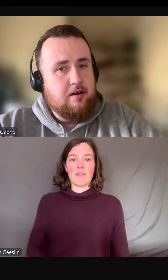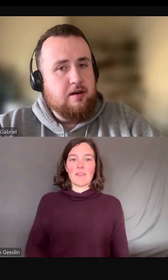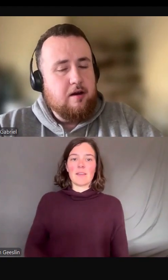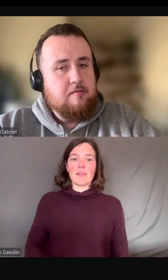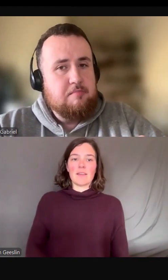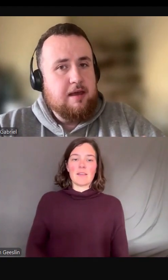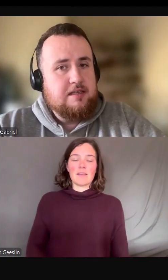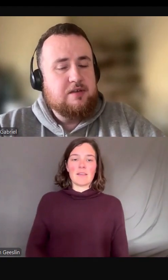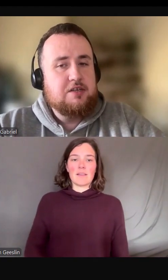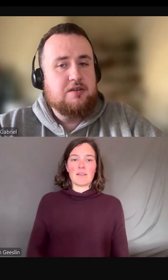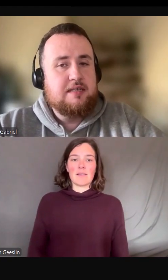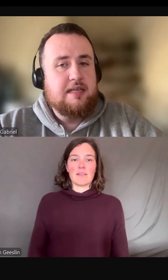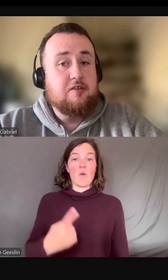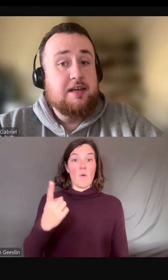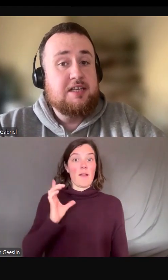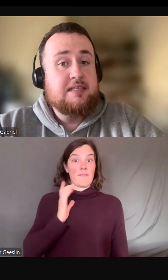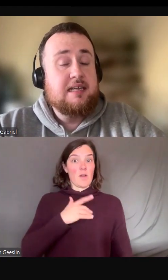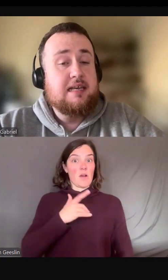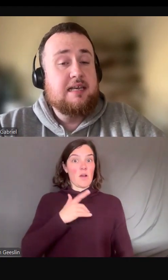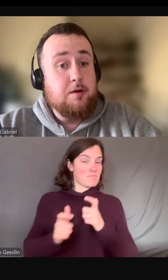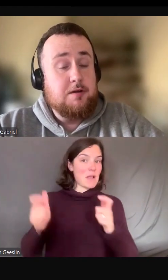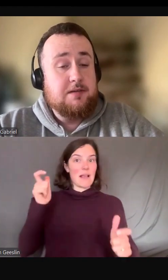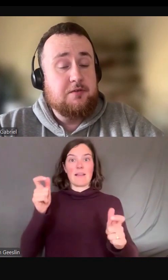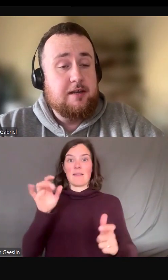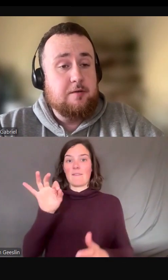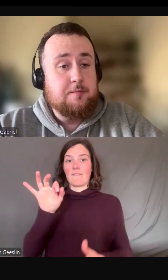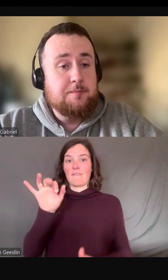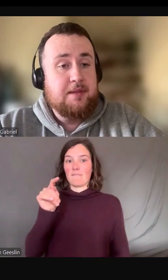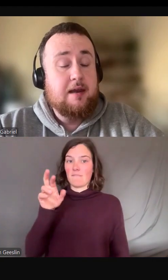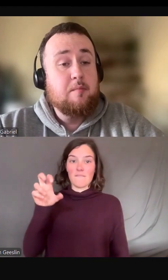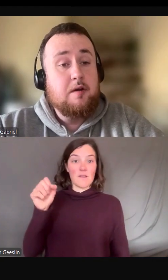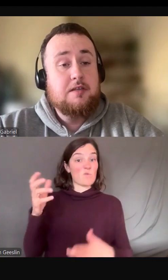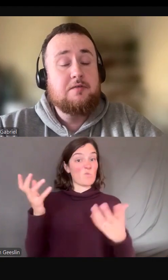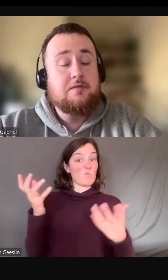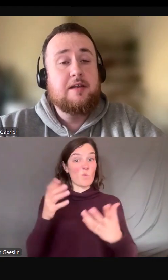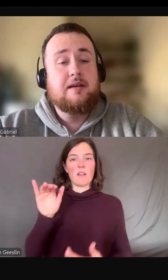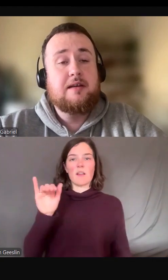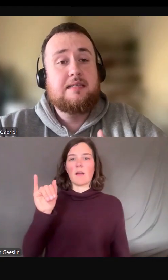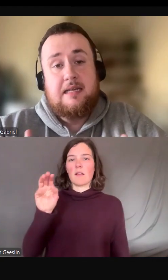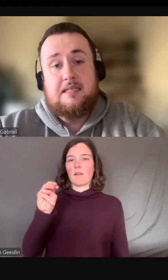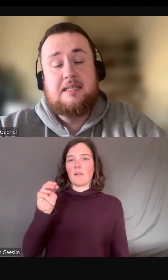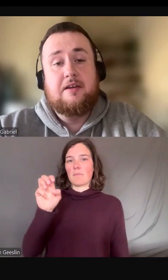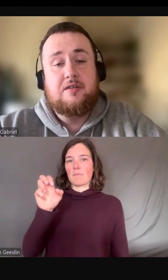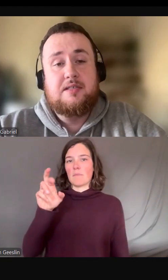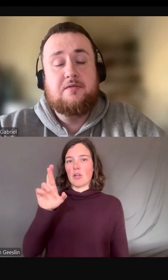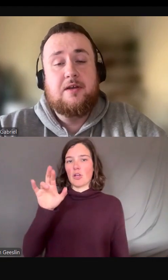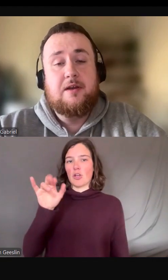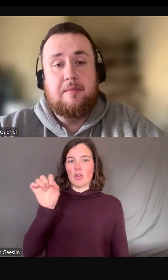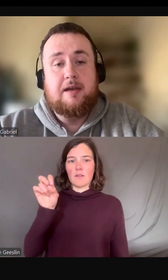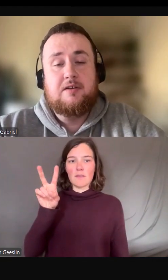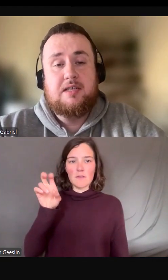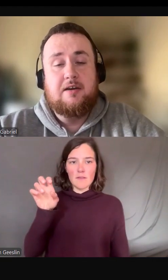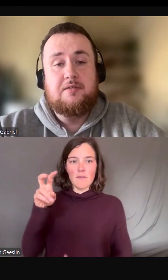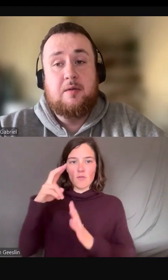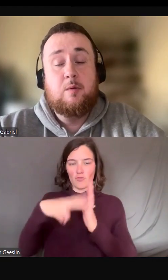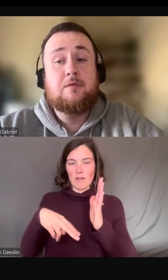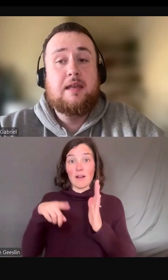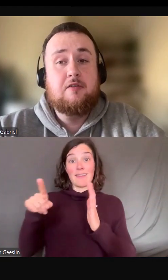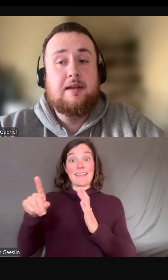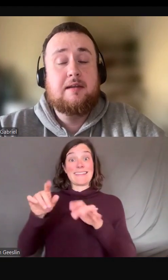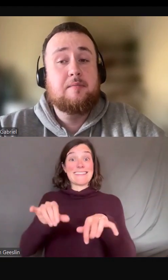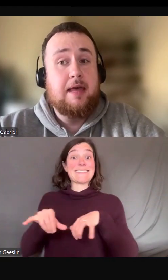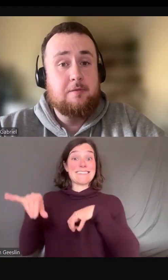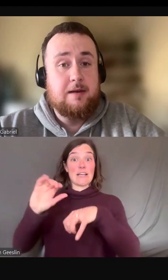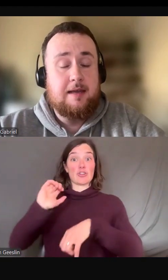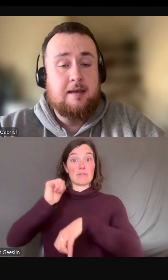of our biggest features in integrations is Immersive Reader. An Immersive Reader is a set of standards developed by Microsoft, and we've